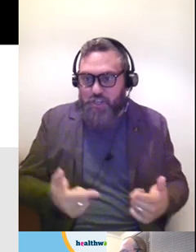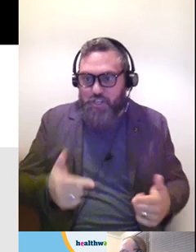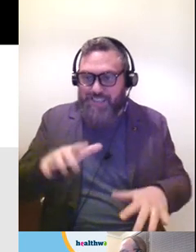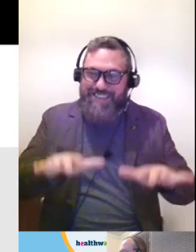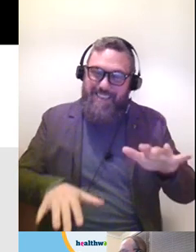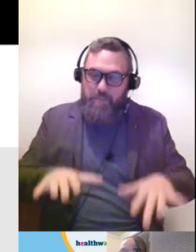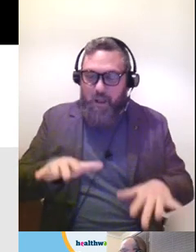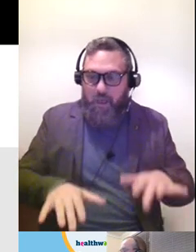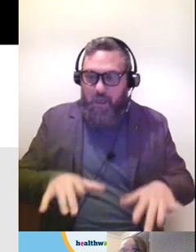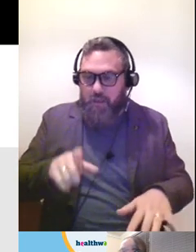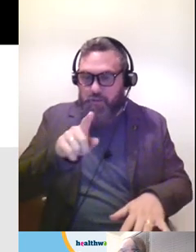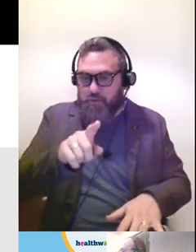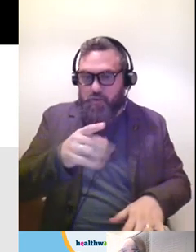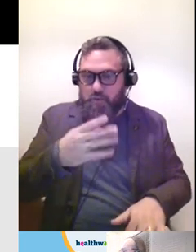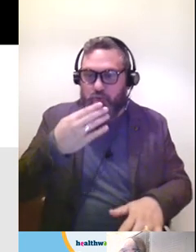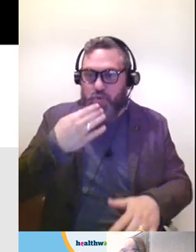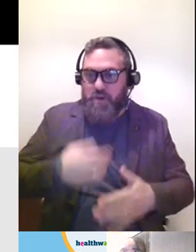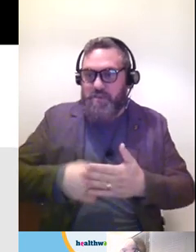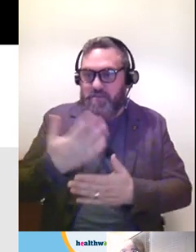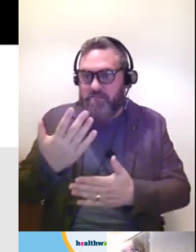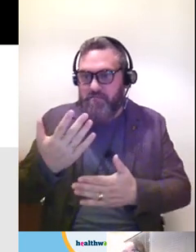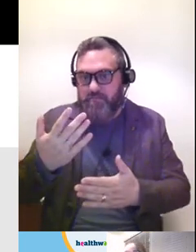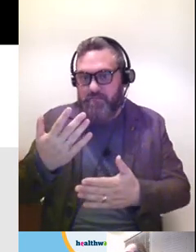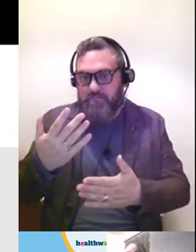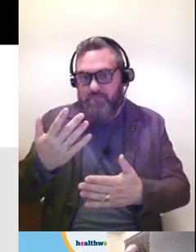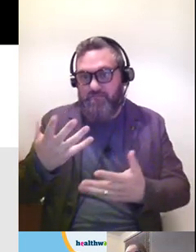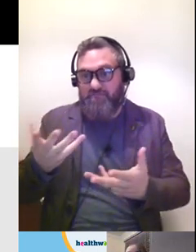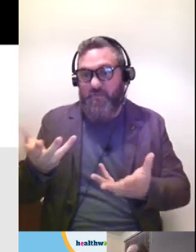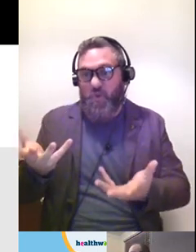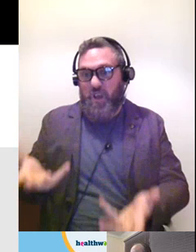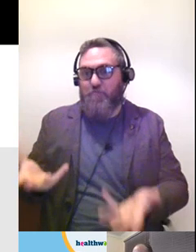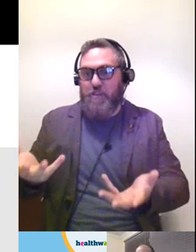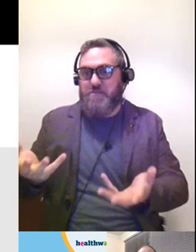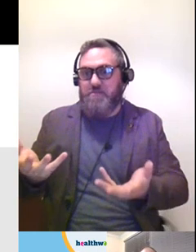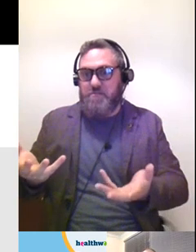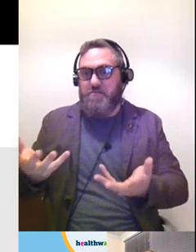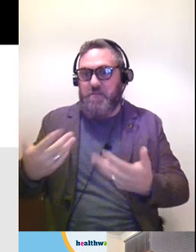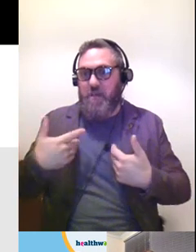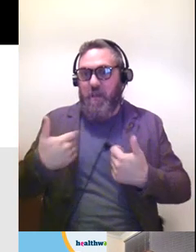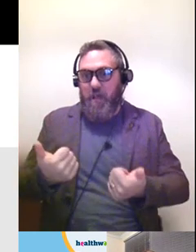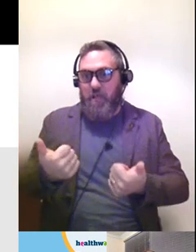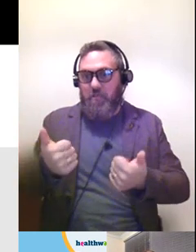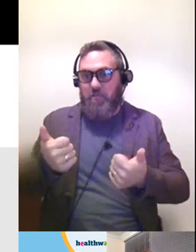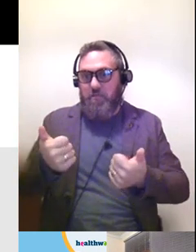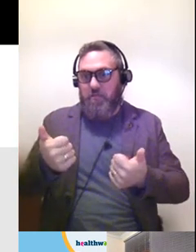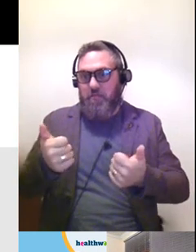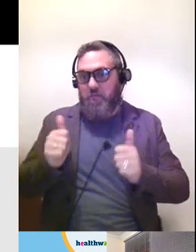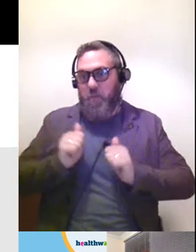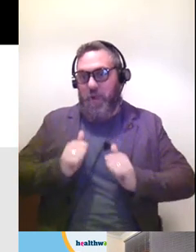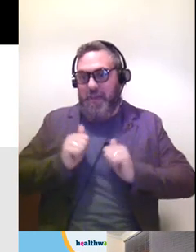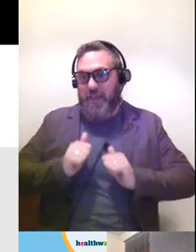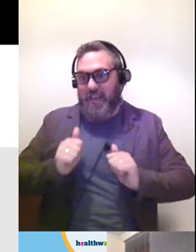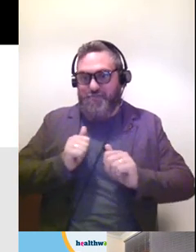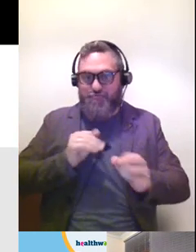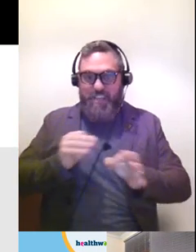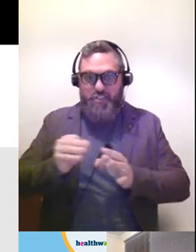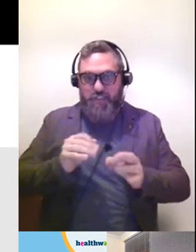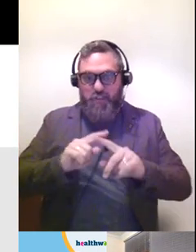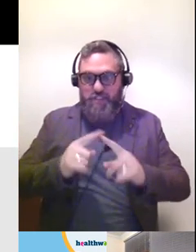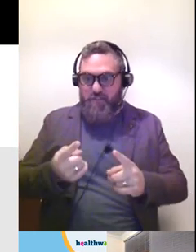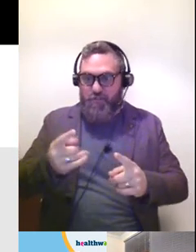the language that's been developed in some of the existing health and wellbeing strategies for the different